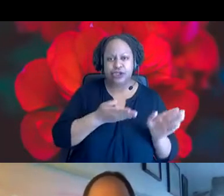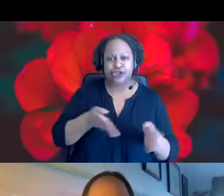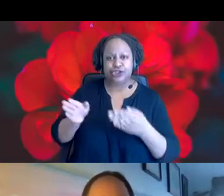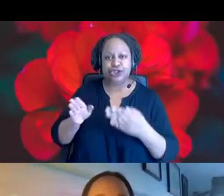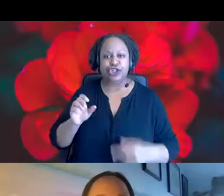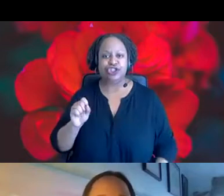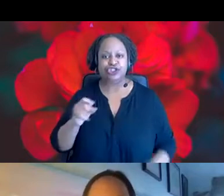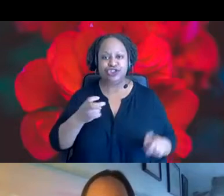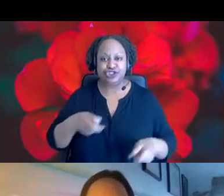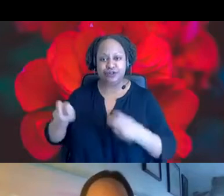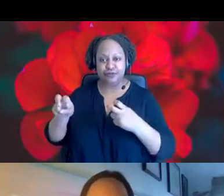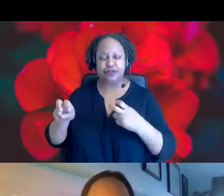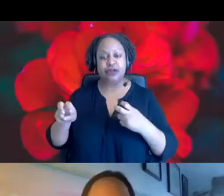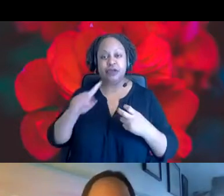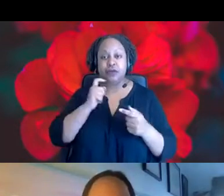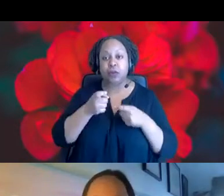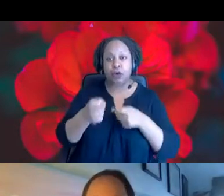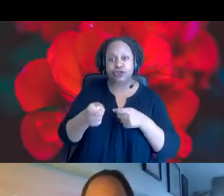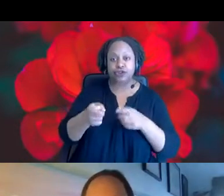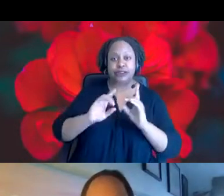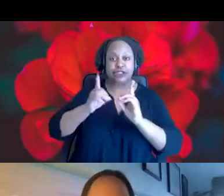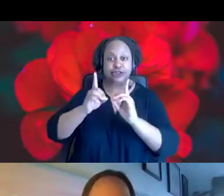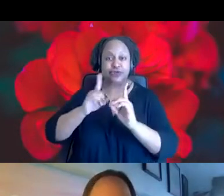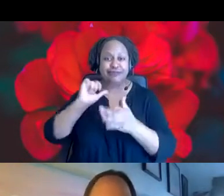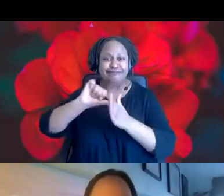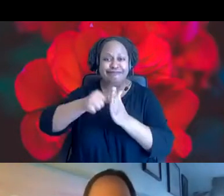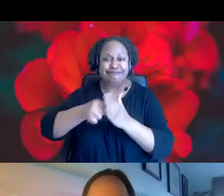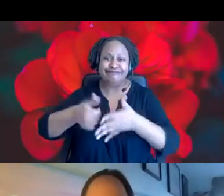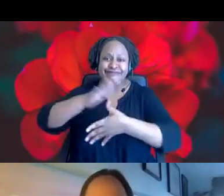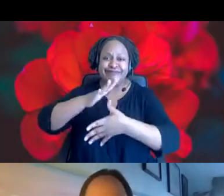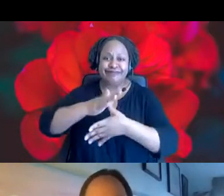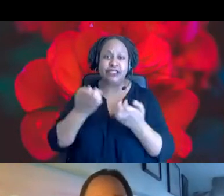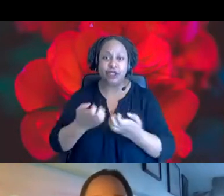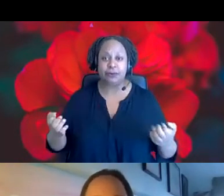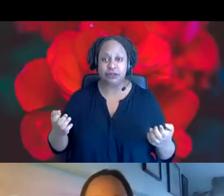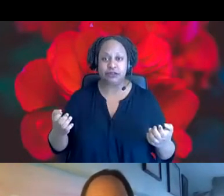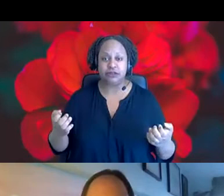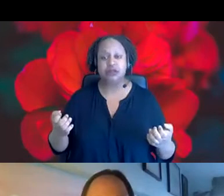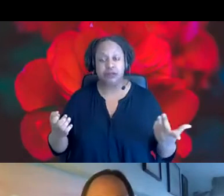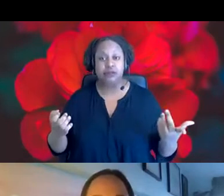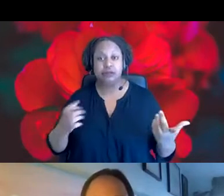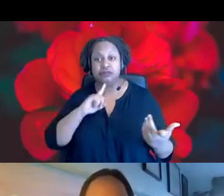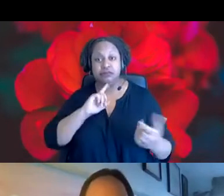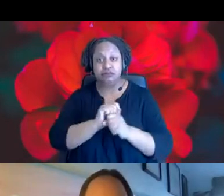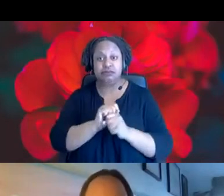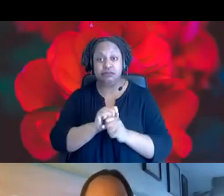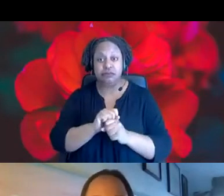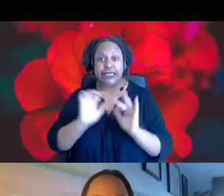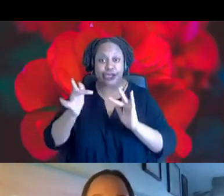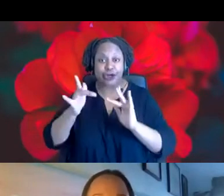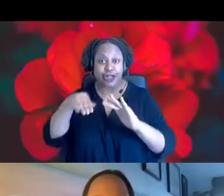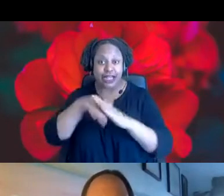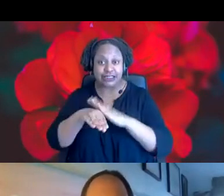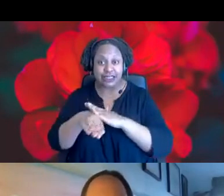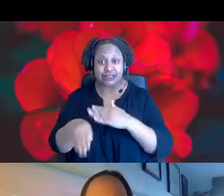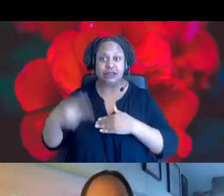is that it's really about the equipment you have at home, and not even whether, I mean, yes, definitely, do you have access to internet for to